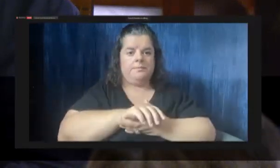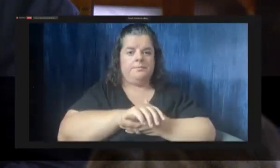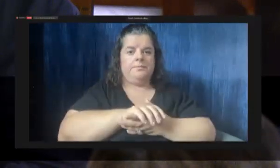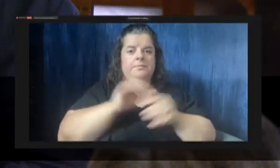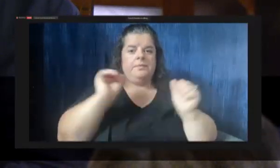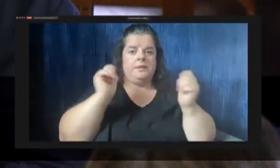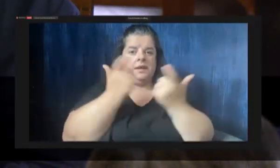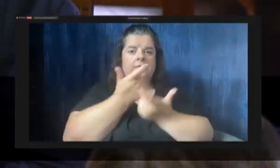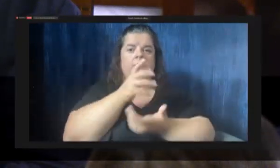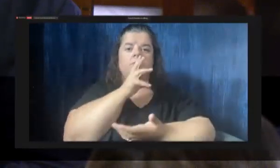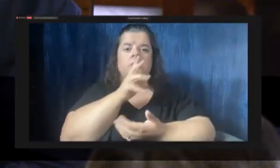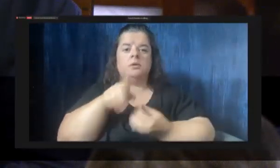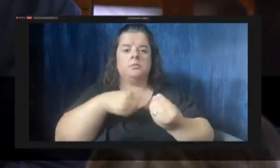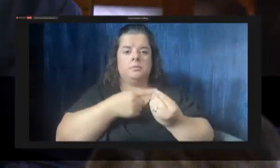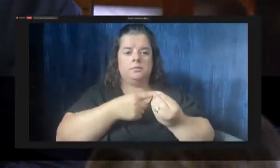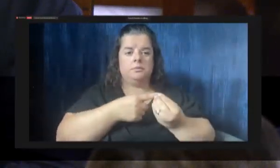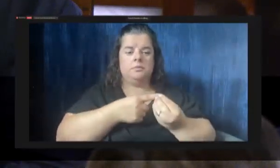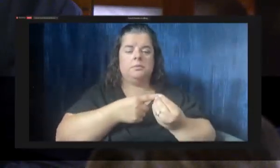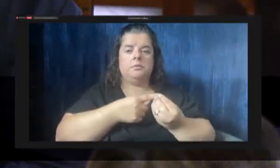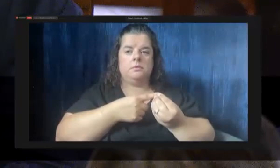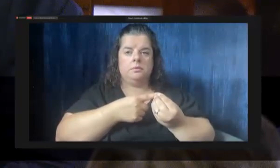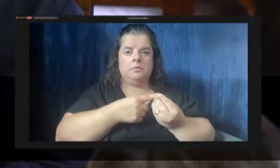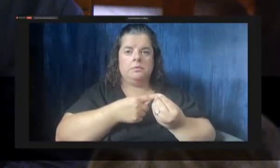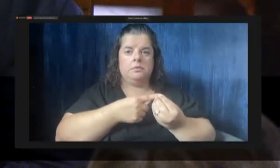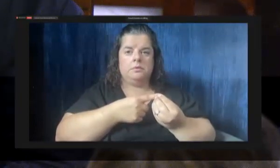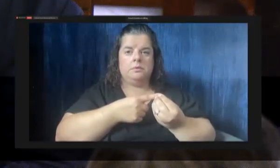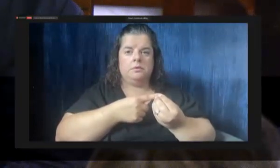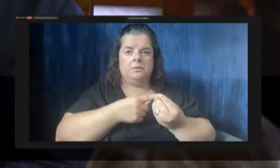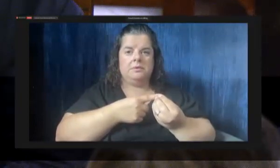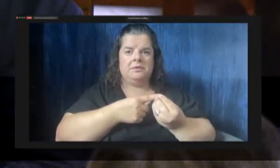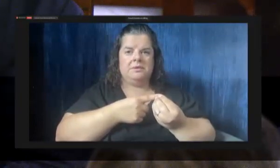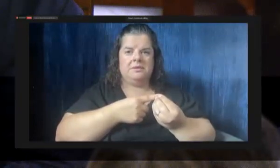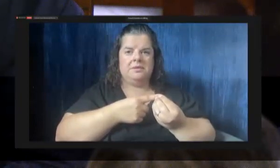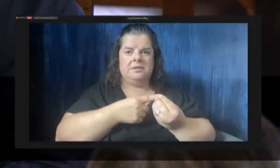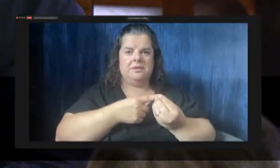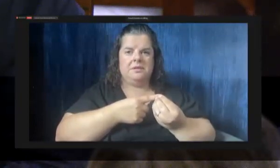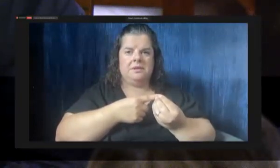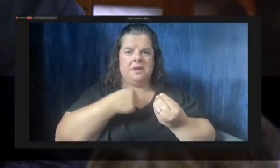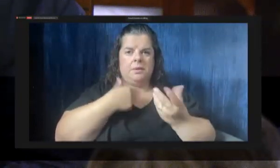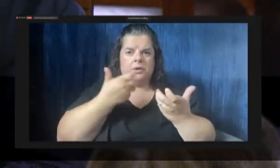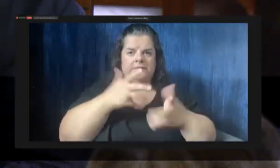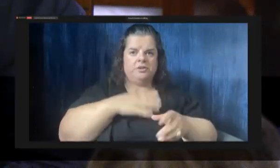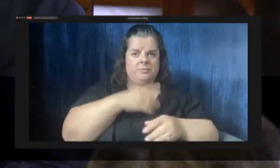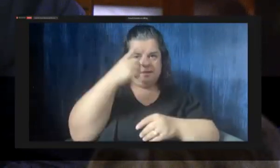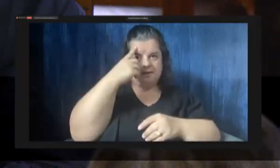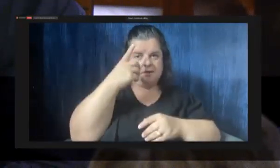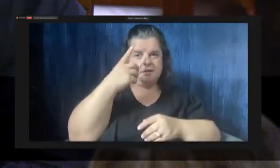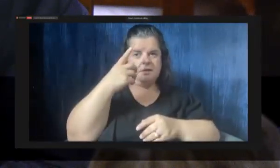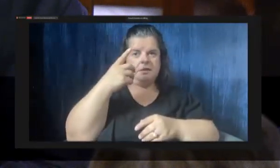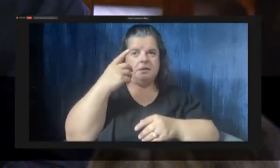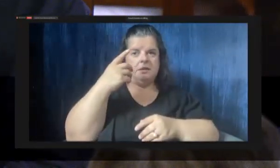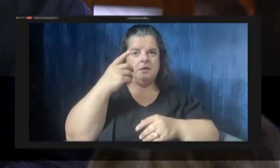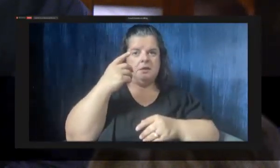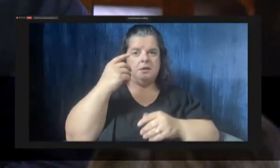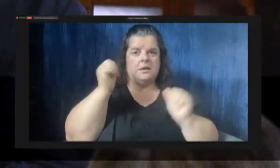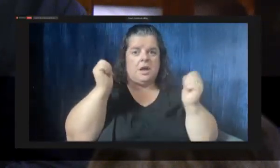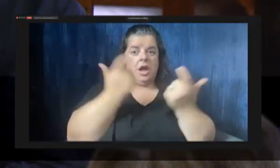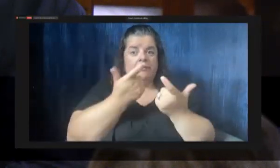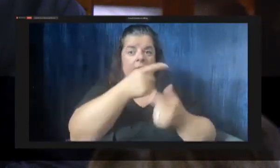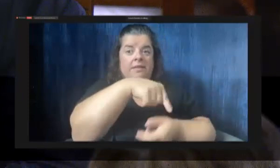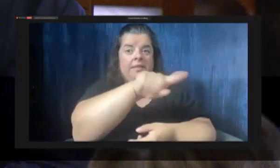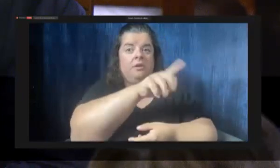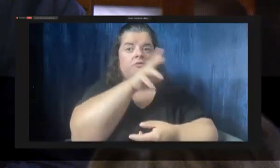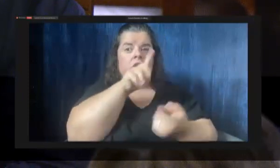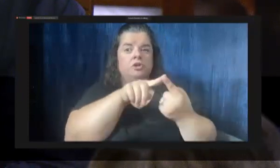about... Yeah. And everyone is talking... I just want to finish my thought. Sorry. And everyone is... everyone else is talking to the